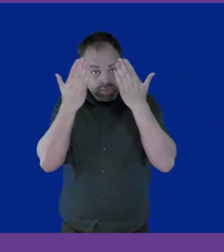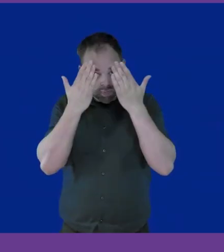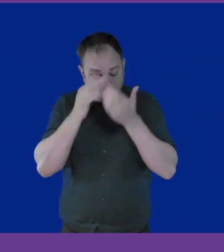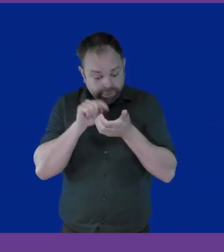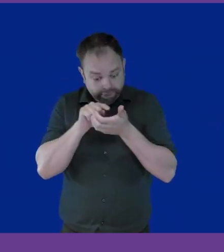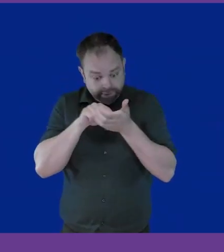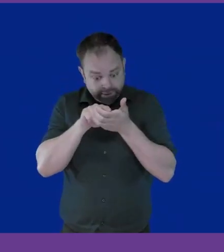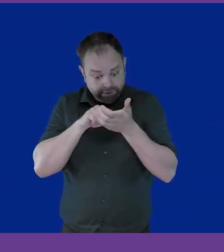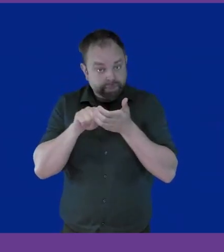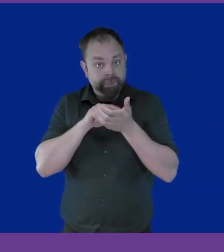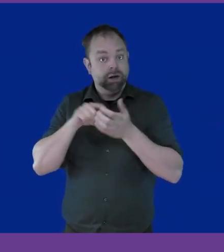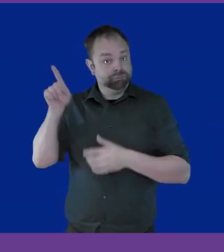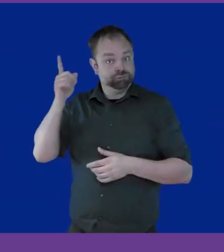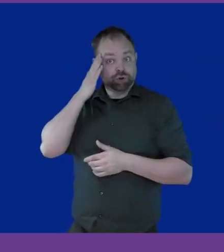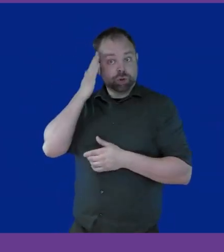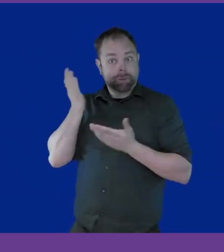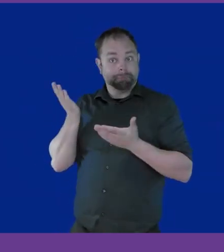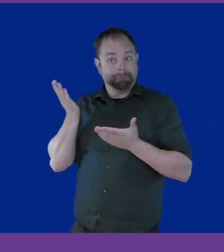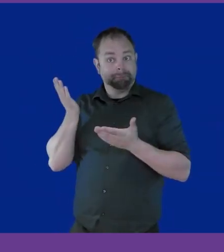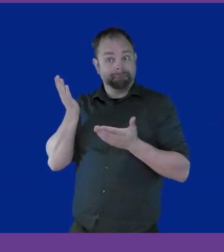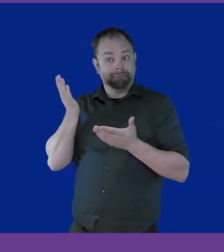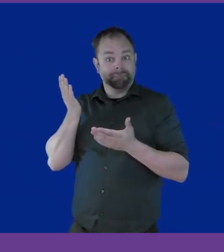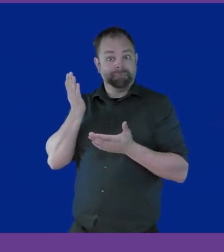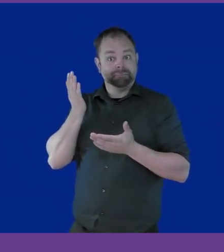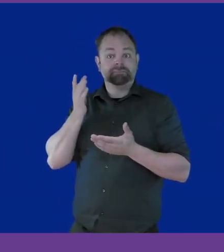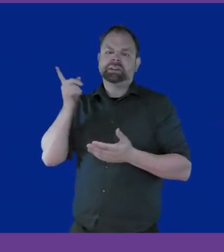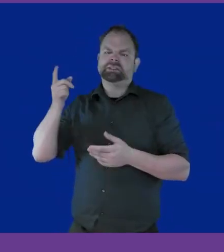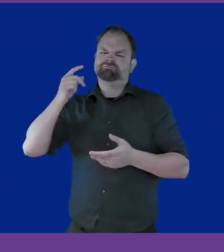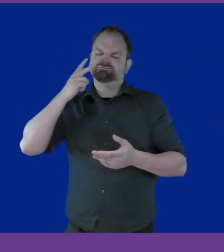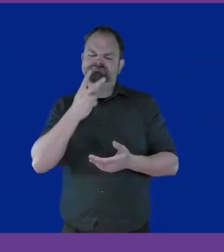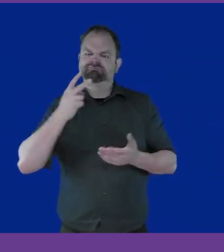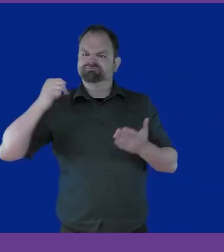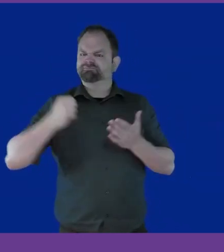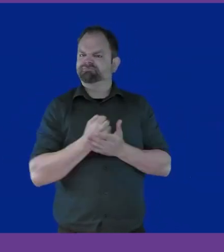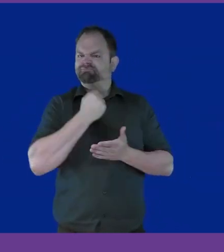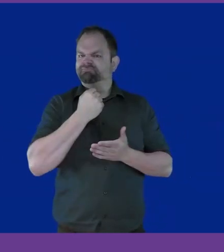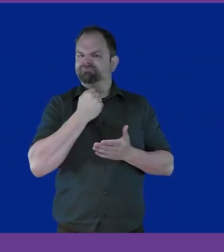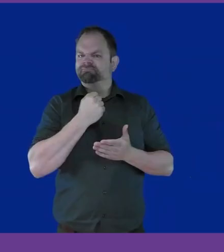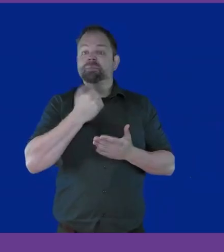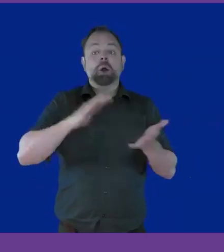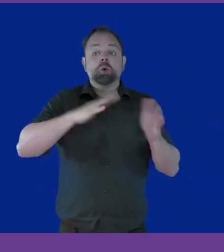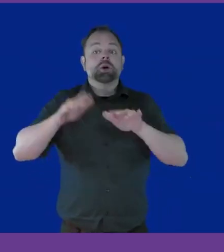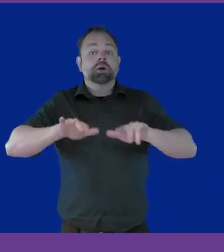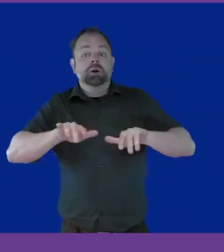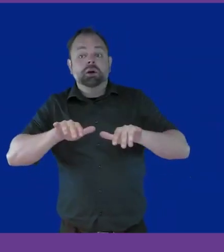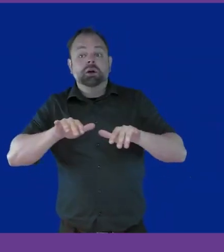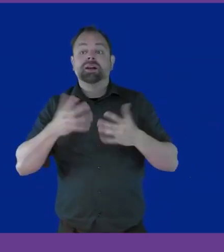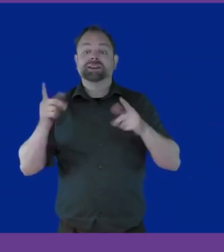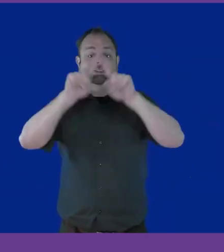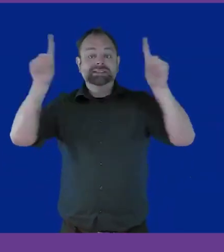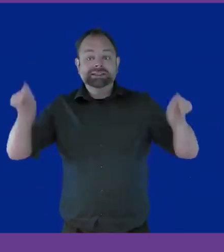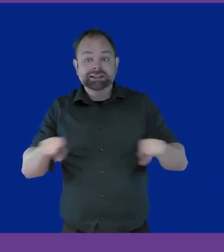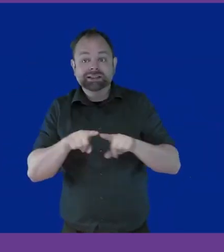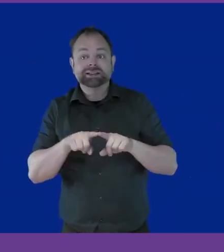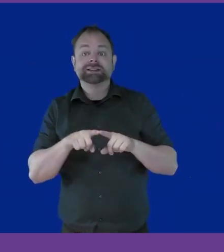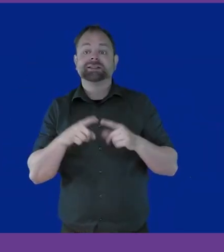be accessible. And that brings our discussion on one step further. If you listen to the opening remarks, you already realize